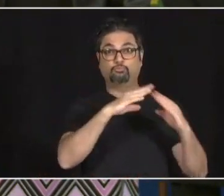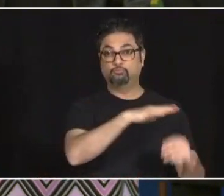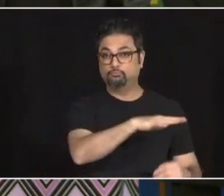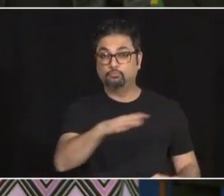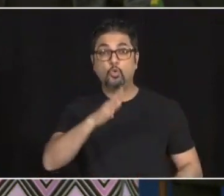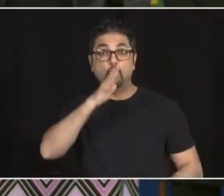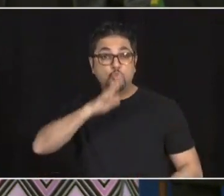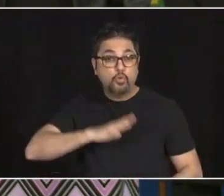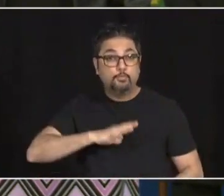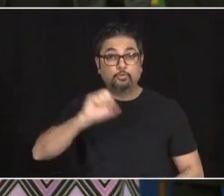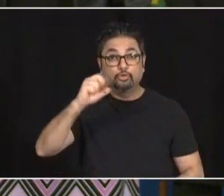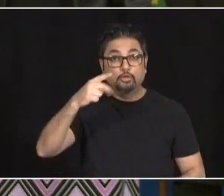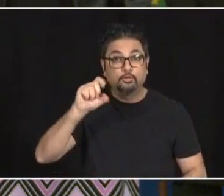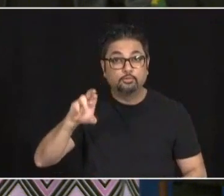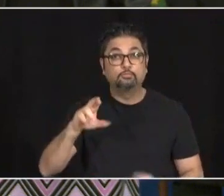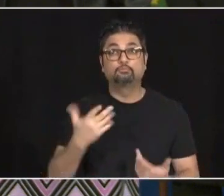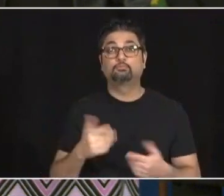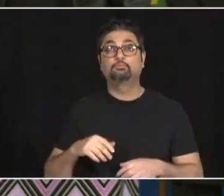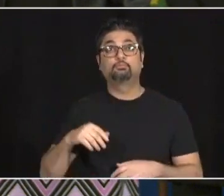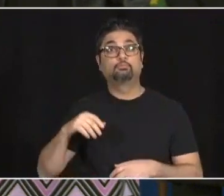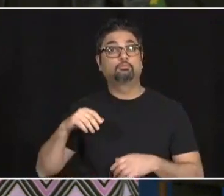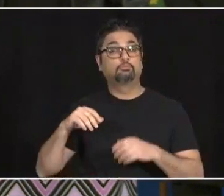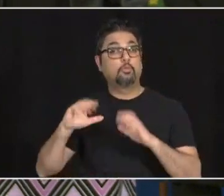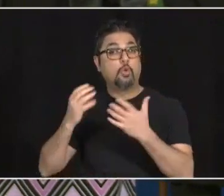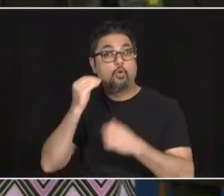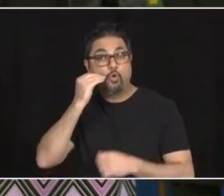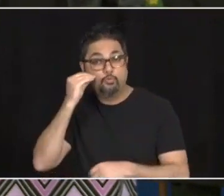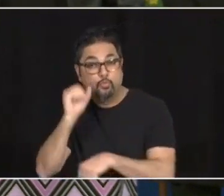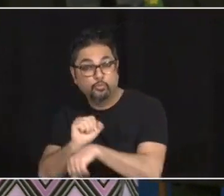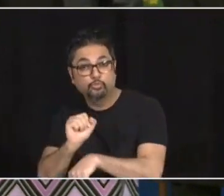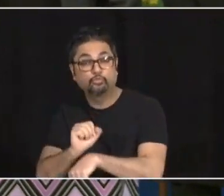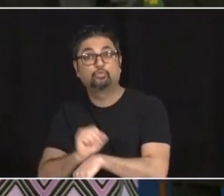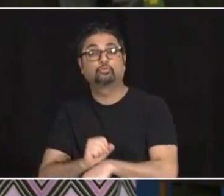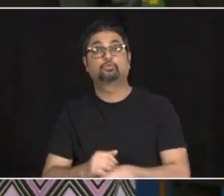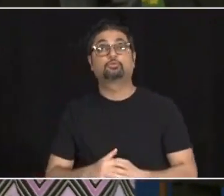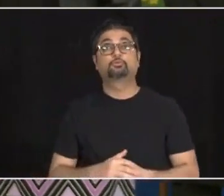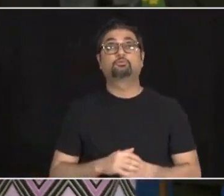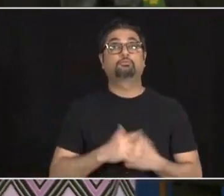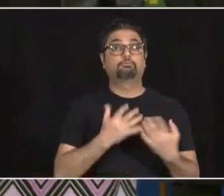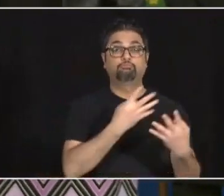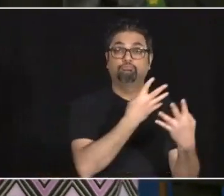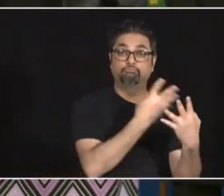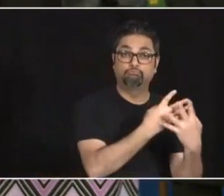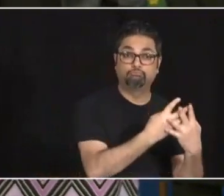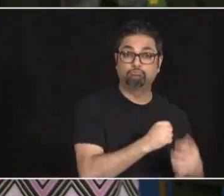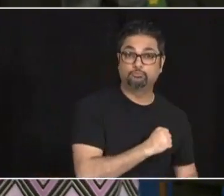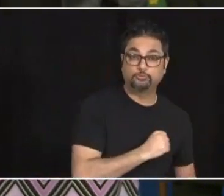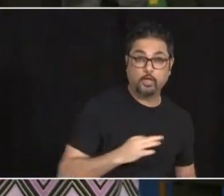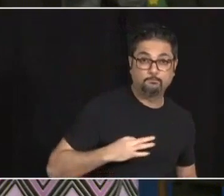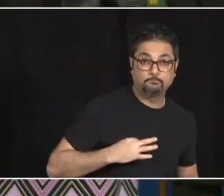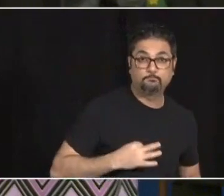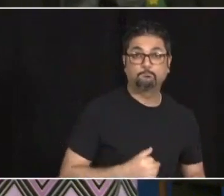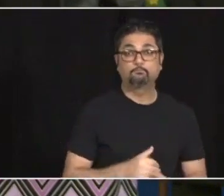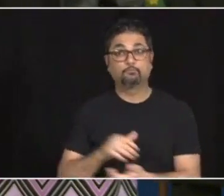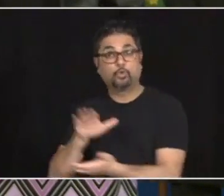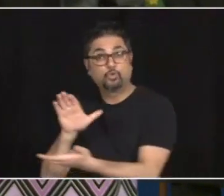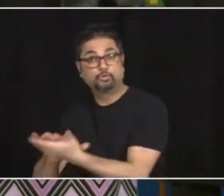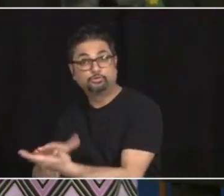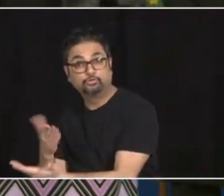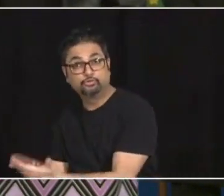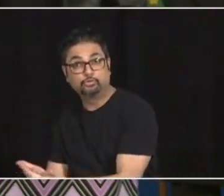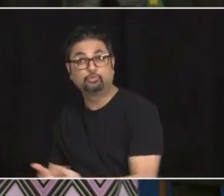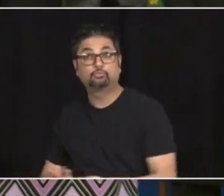with developmental disabilities, our correctional officers, our cooks and cleaners at these